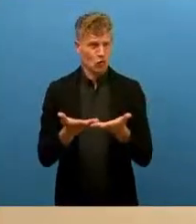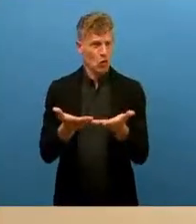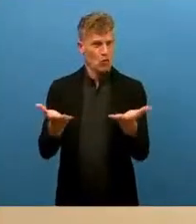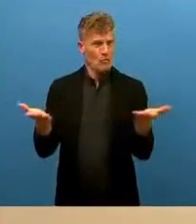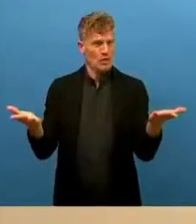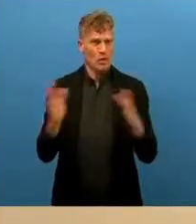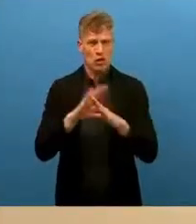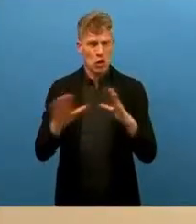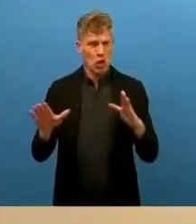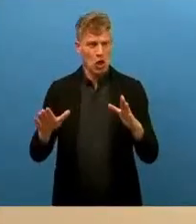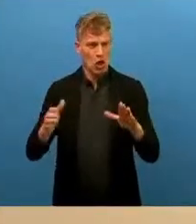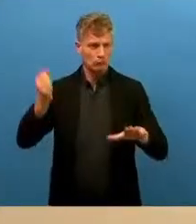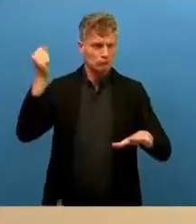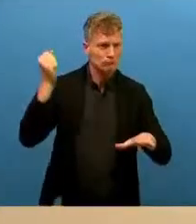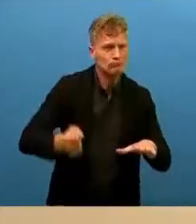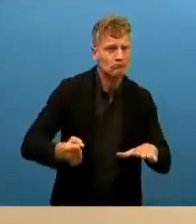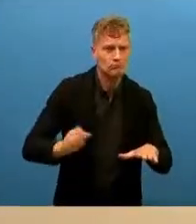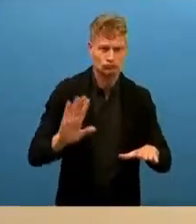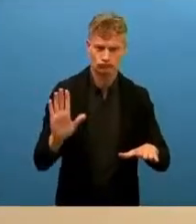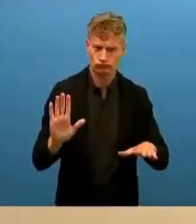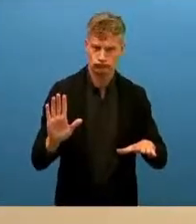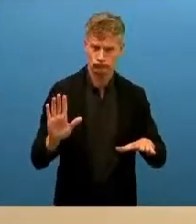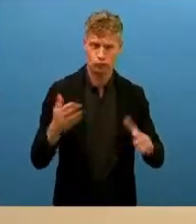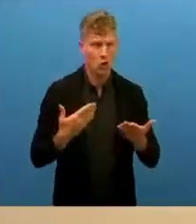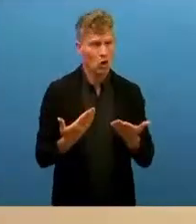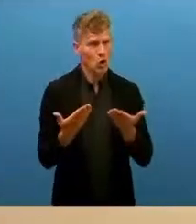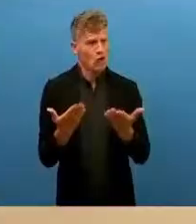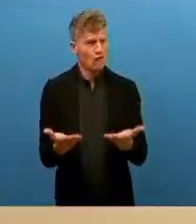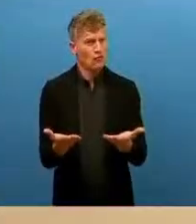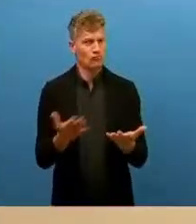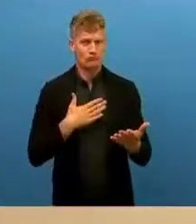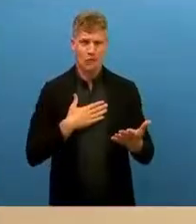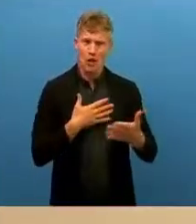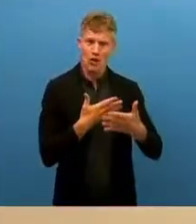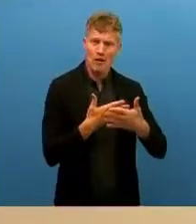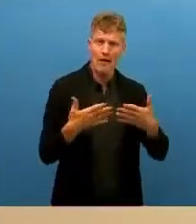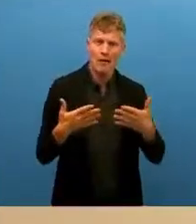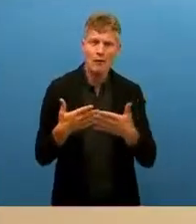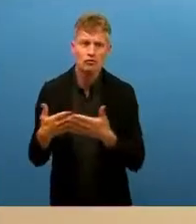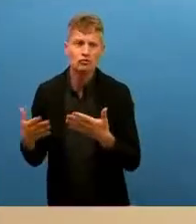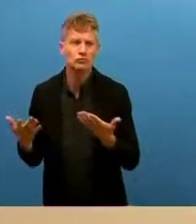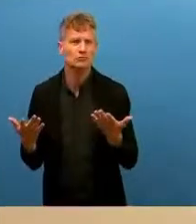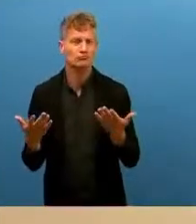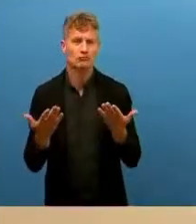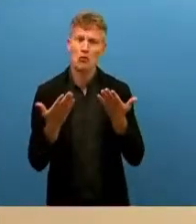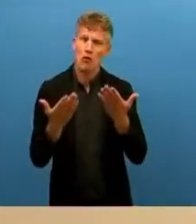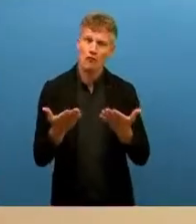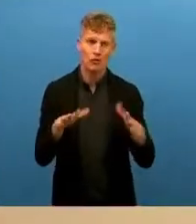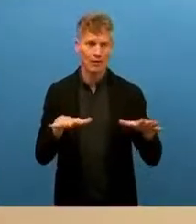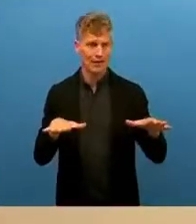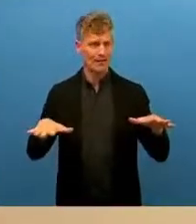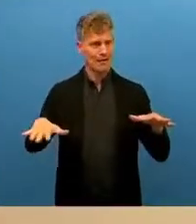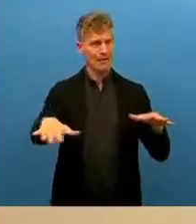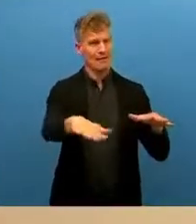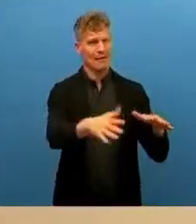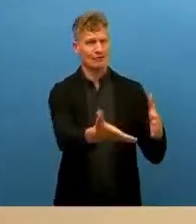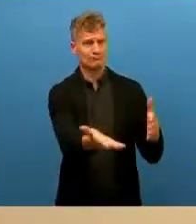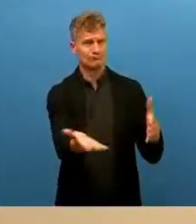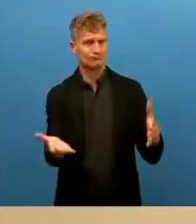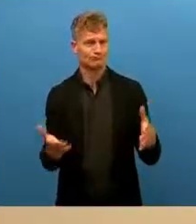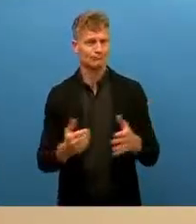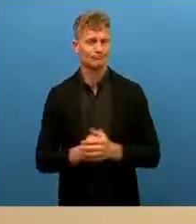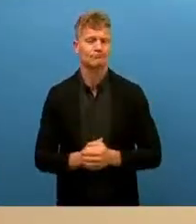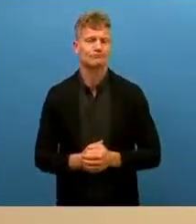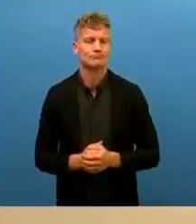we offer our languages that are the languages of land, and they are